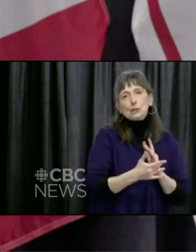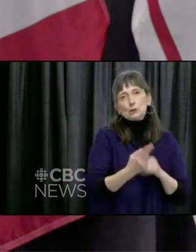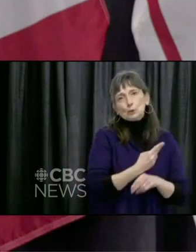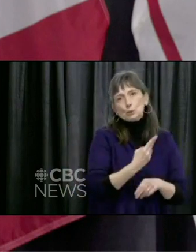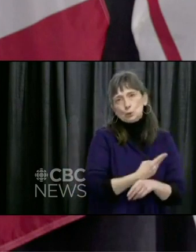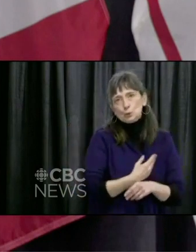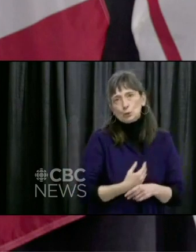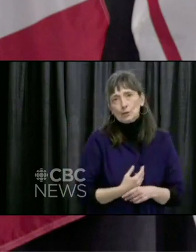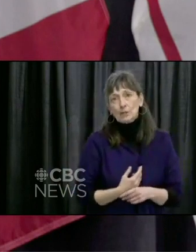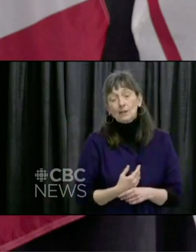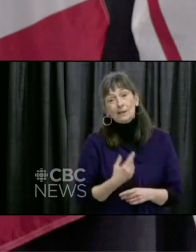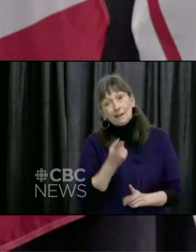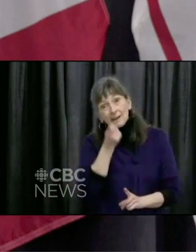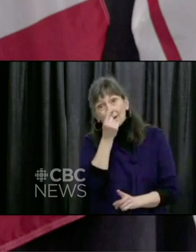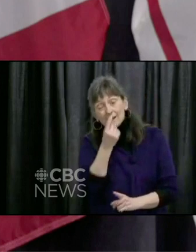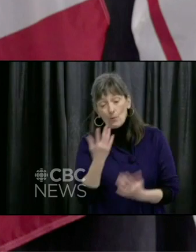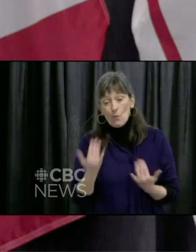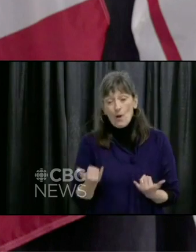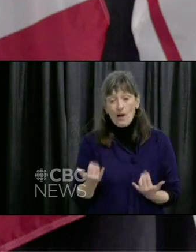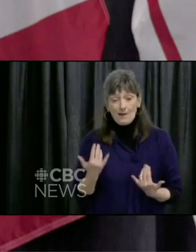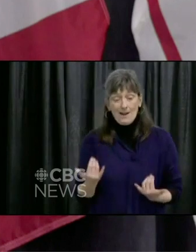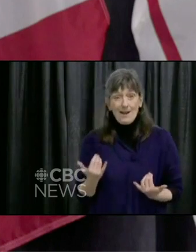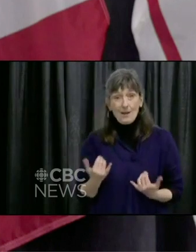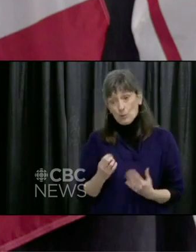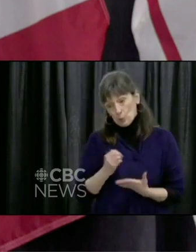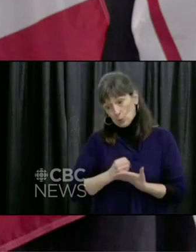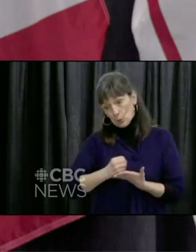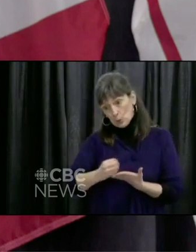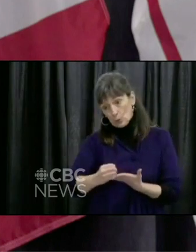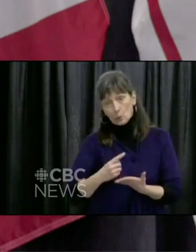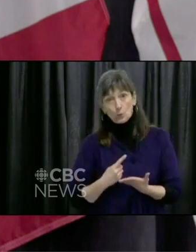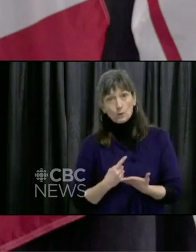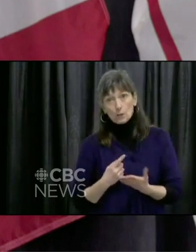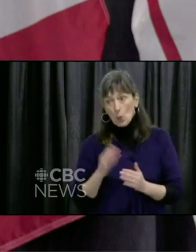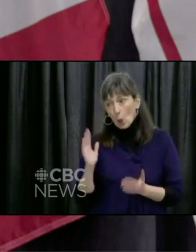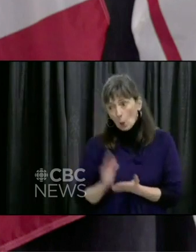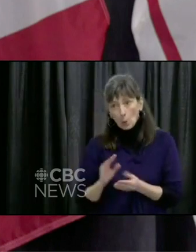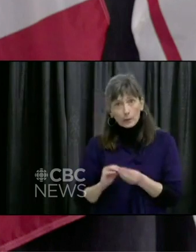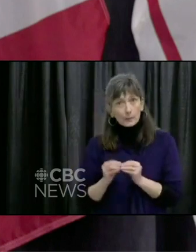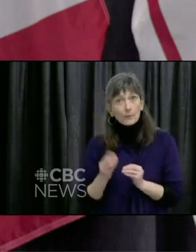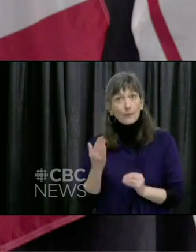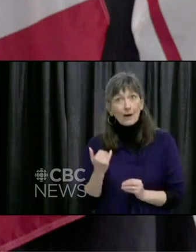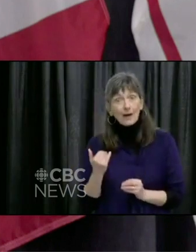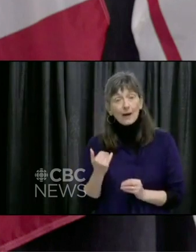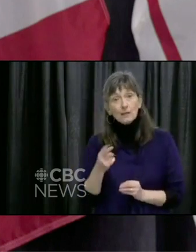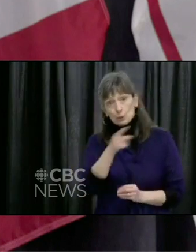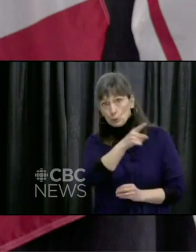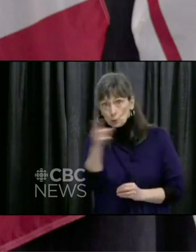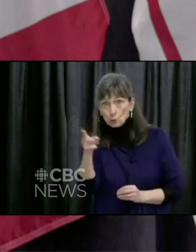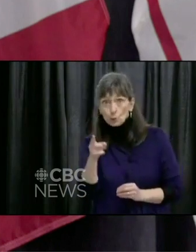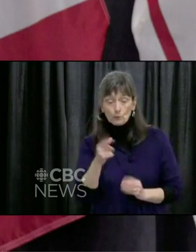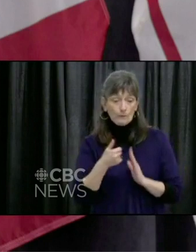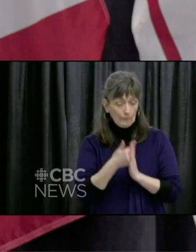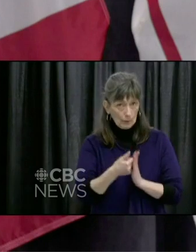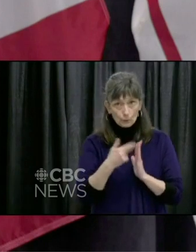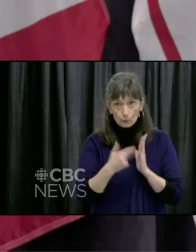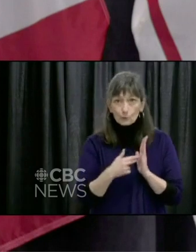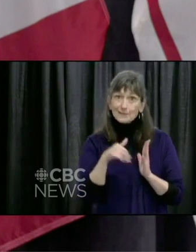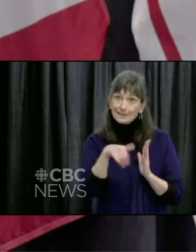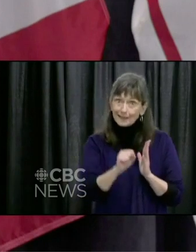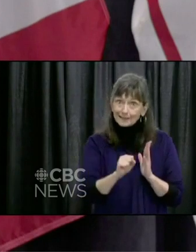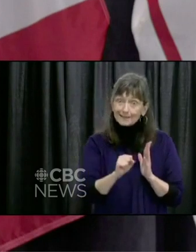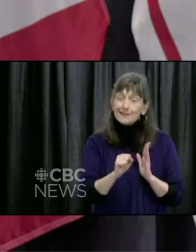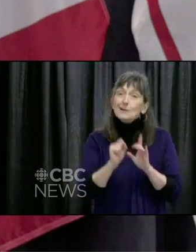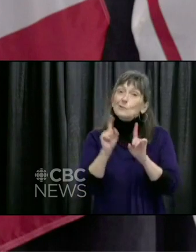in the good place we are at the moment, apart from the ability and the willingness of people to do as they've been asked, is